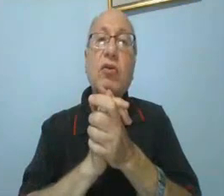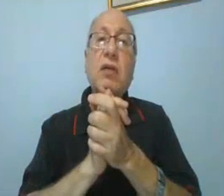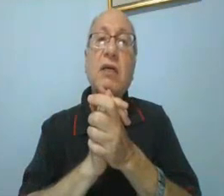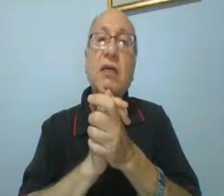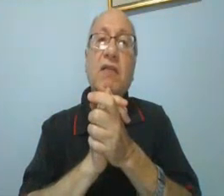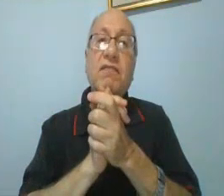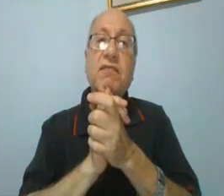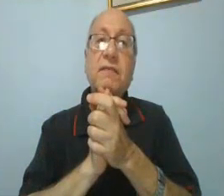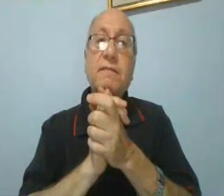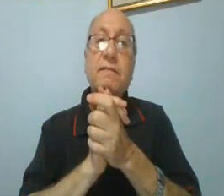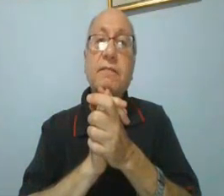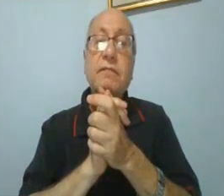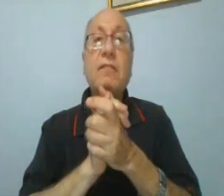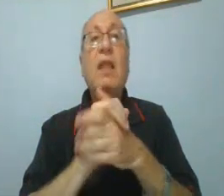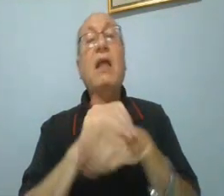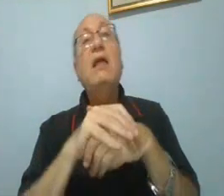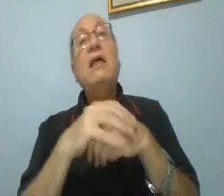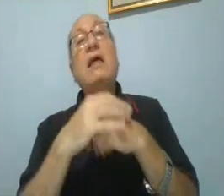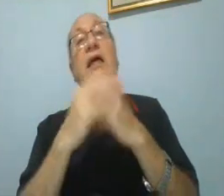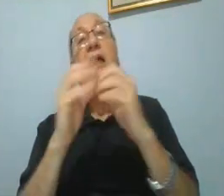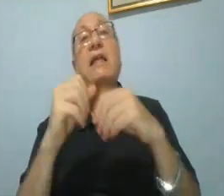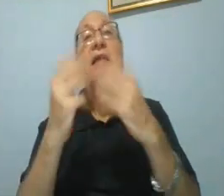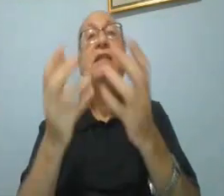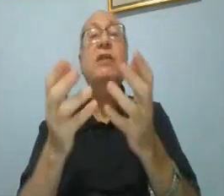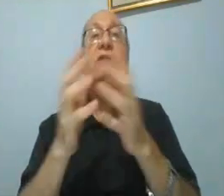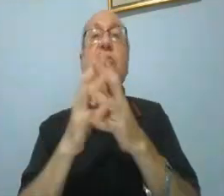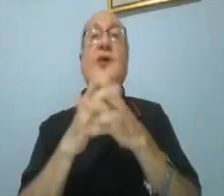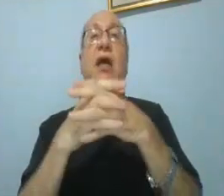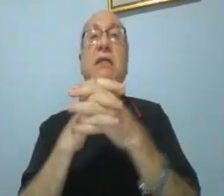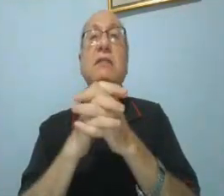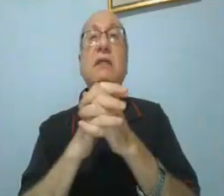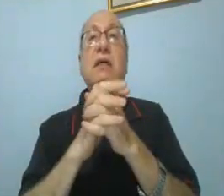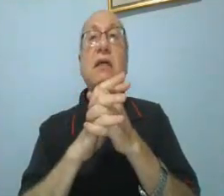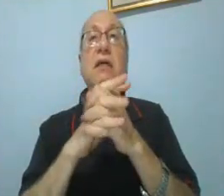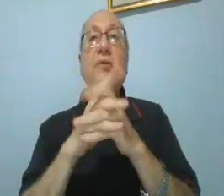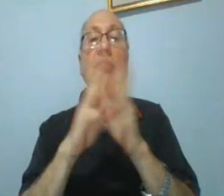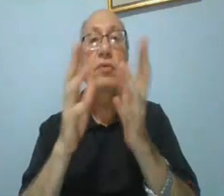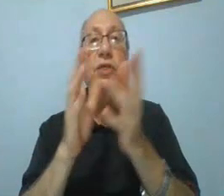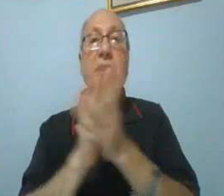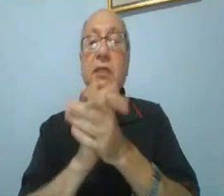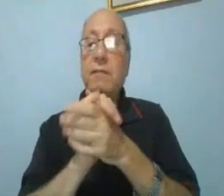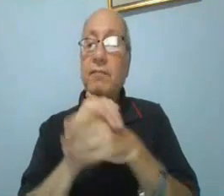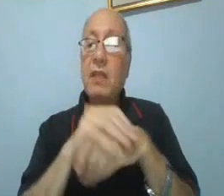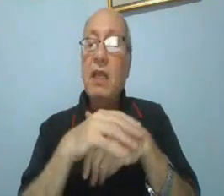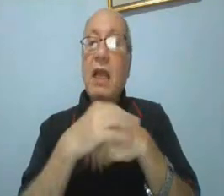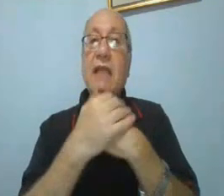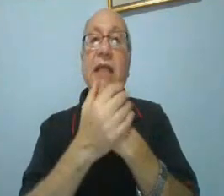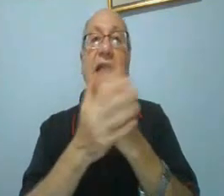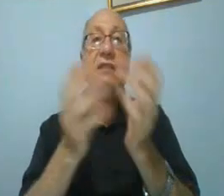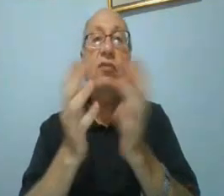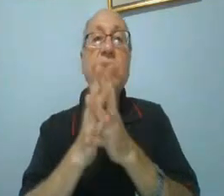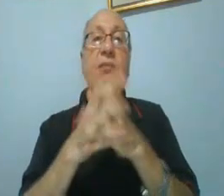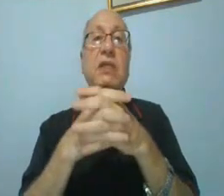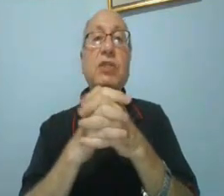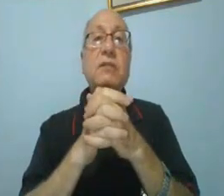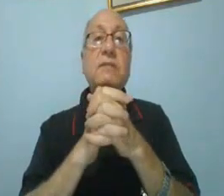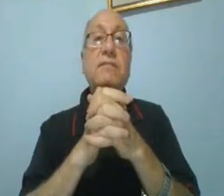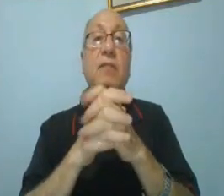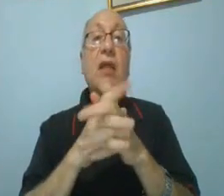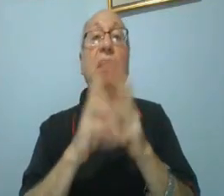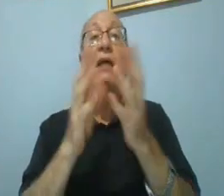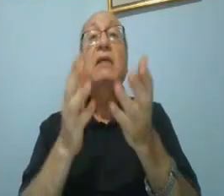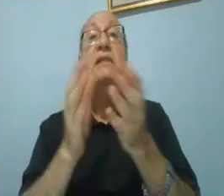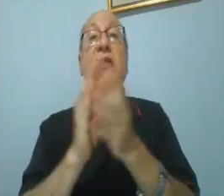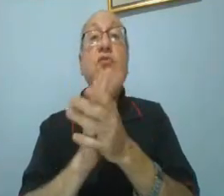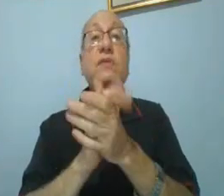sneezing or cough. In addition to hand washing and hand